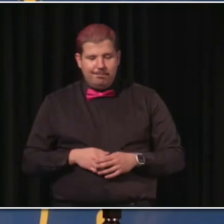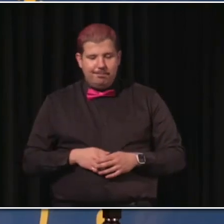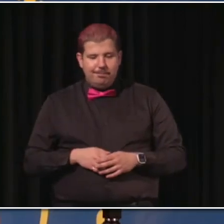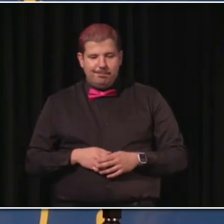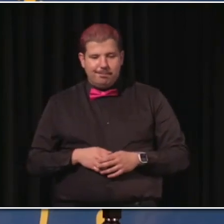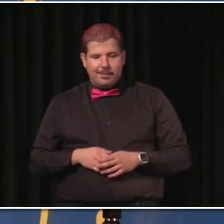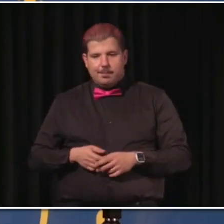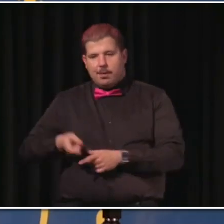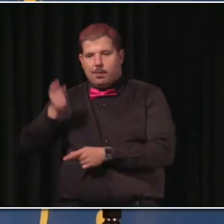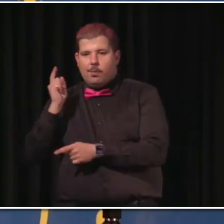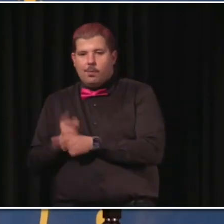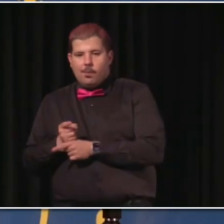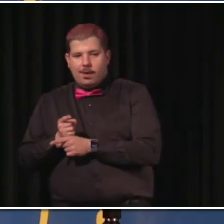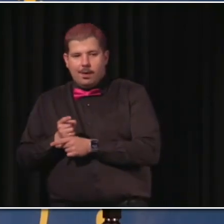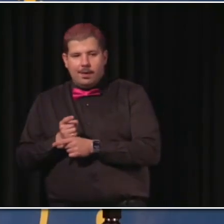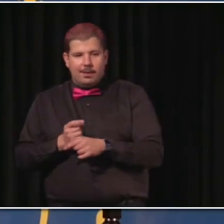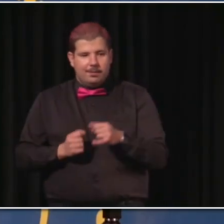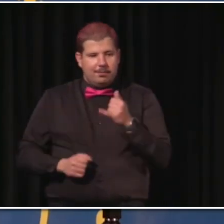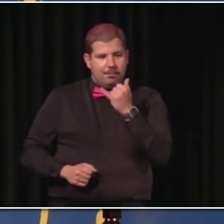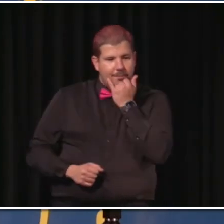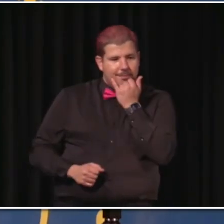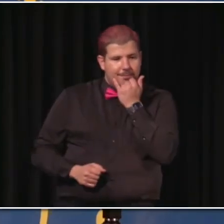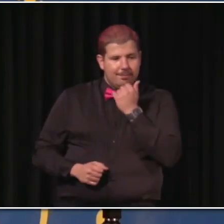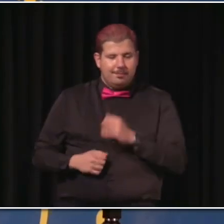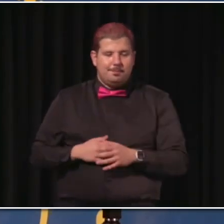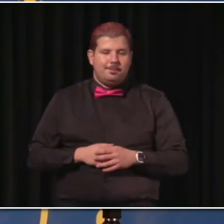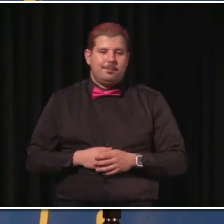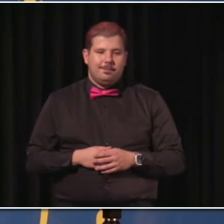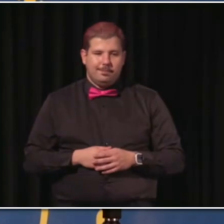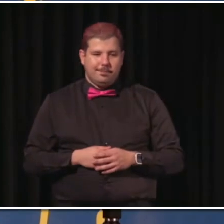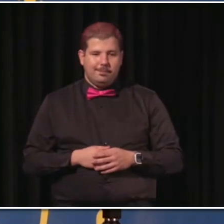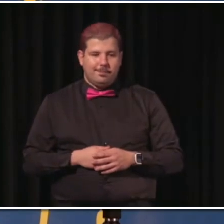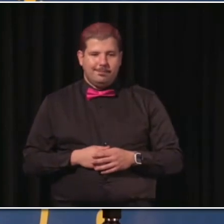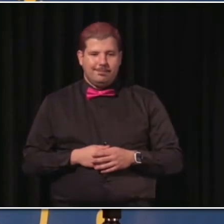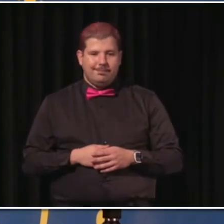about right or wrong.